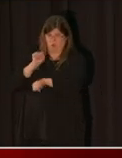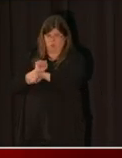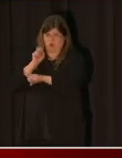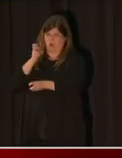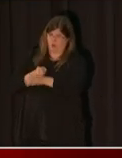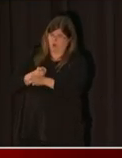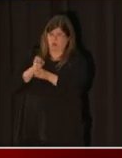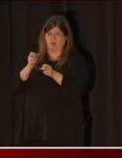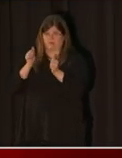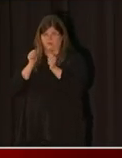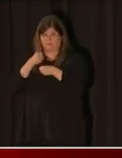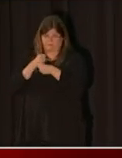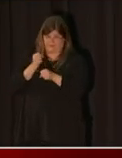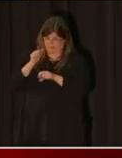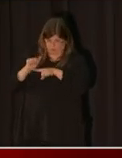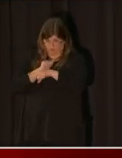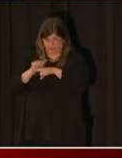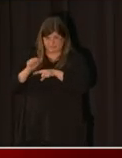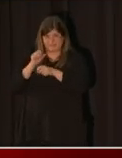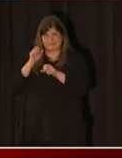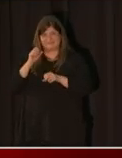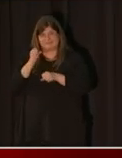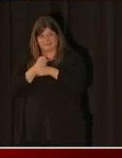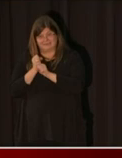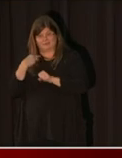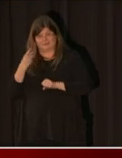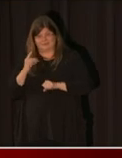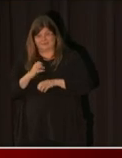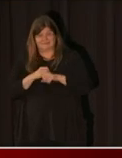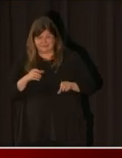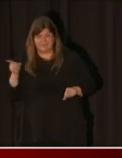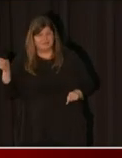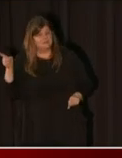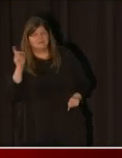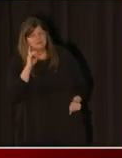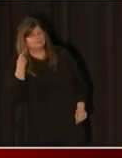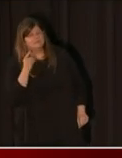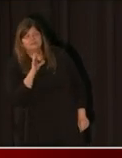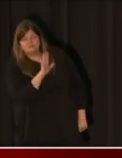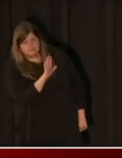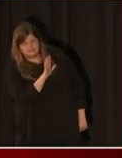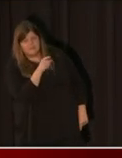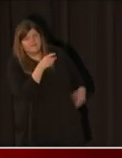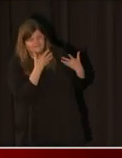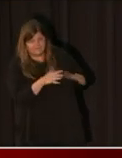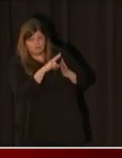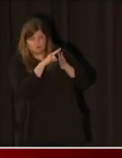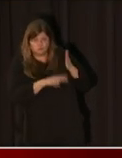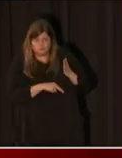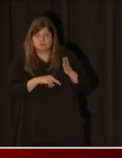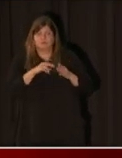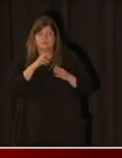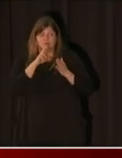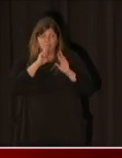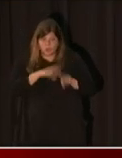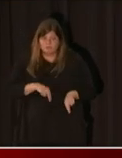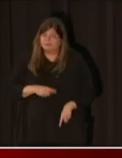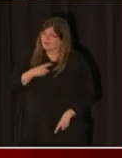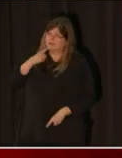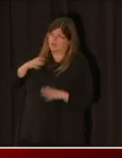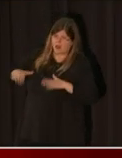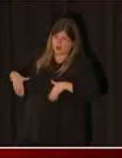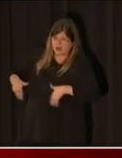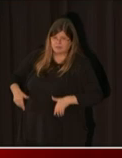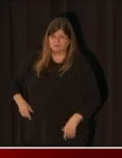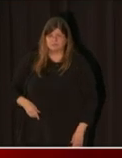you read her report? I have not yet. I have been fully briefed on it. And you have confidence in the head of DOC at this point? Yes. And you feel like